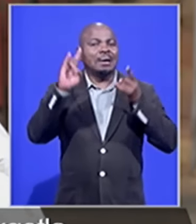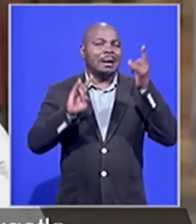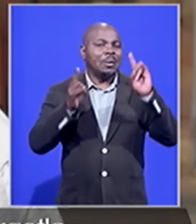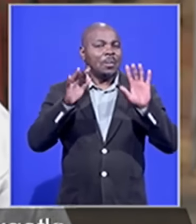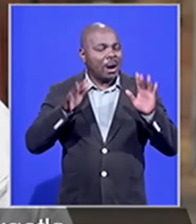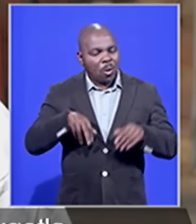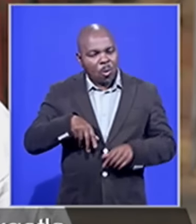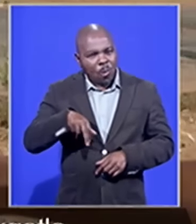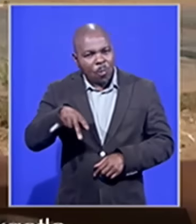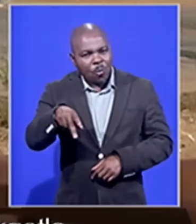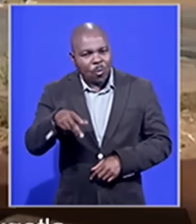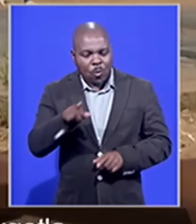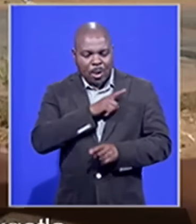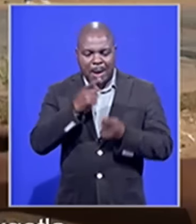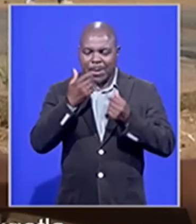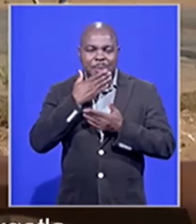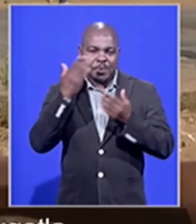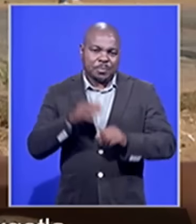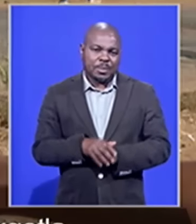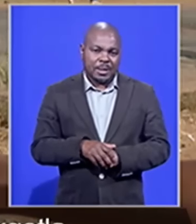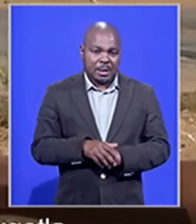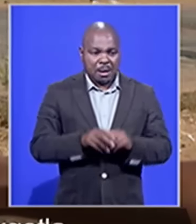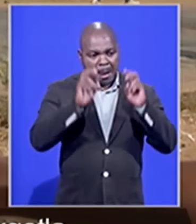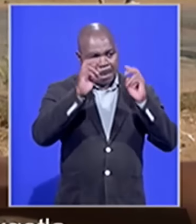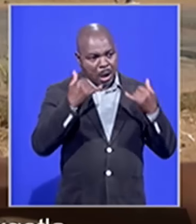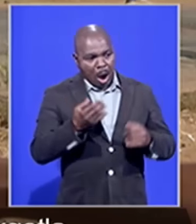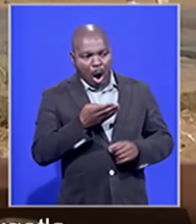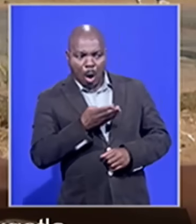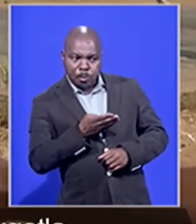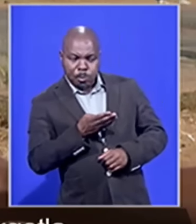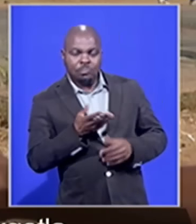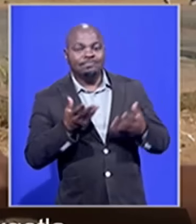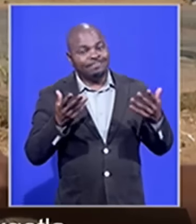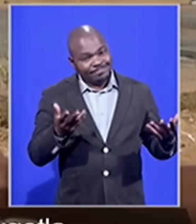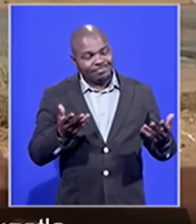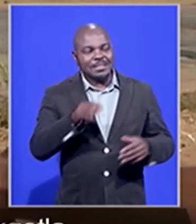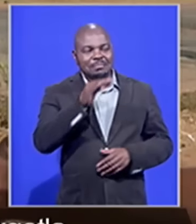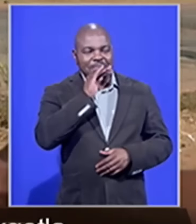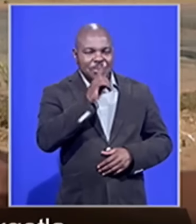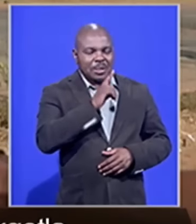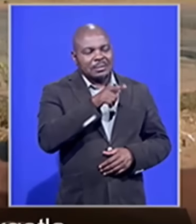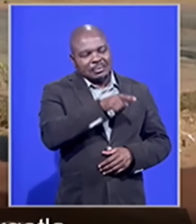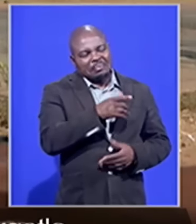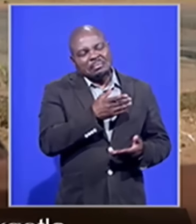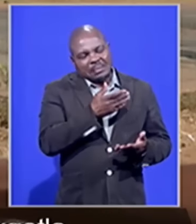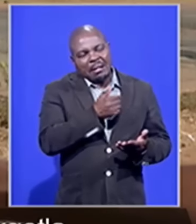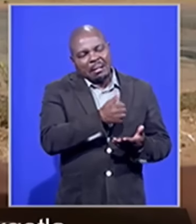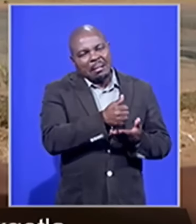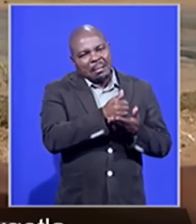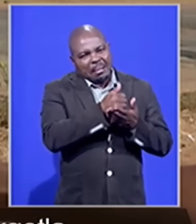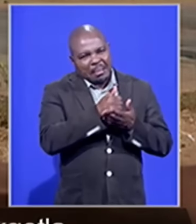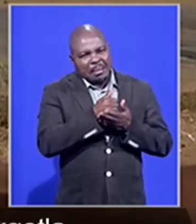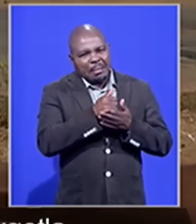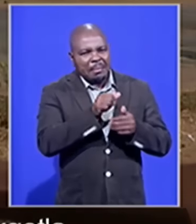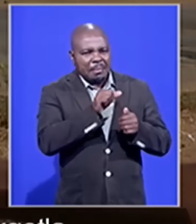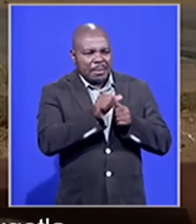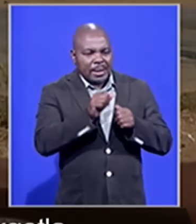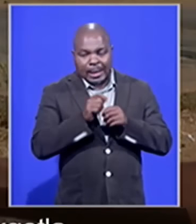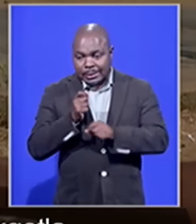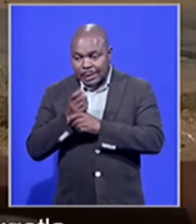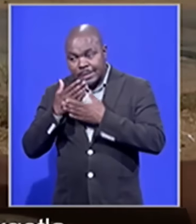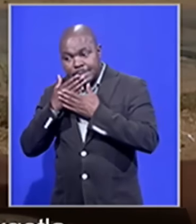ke ne sena madi a go palama. At least ha ile dibese di teng di tla khona gore space nyana se le sa a dibese a di taxi di